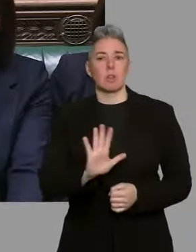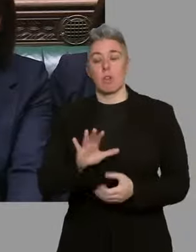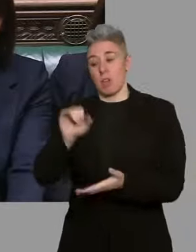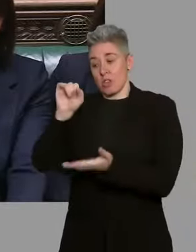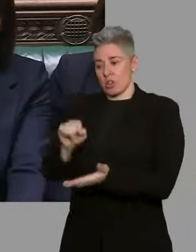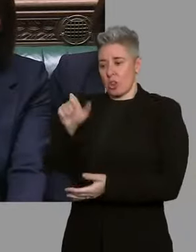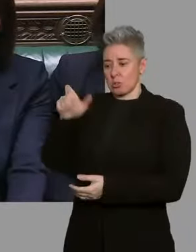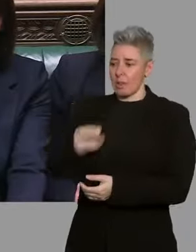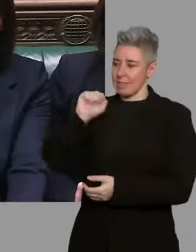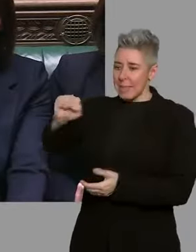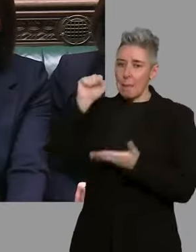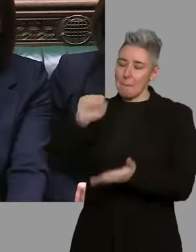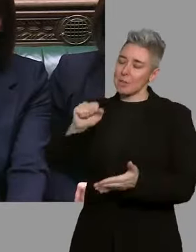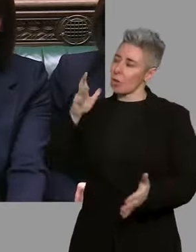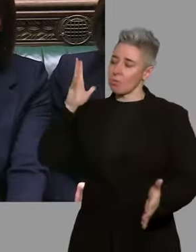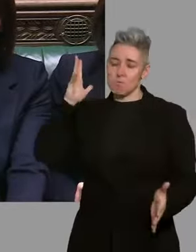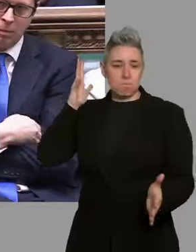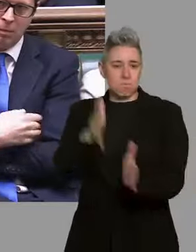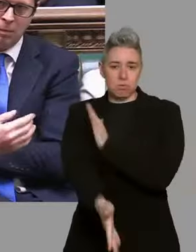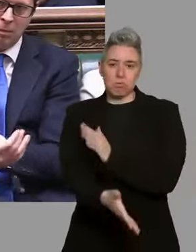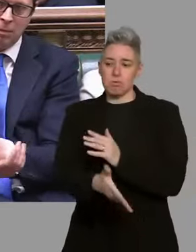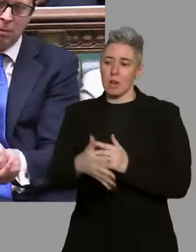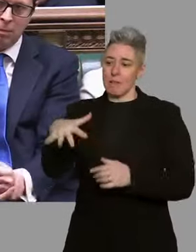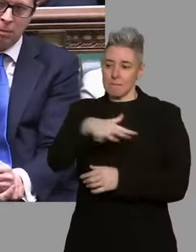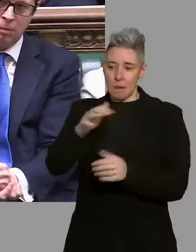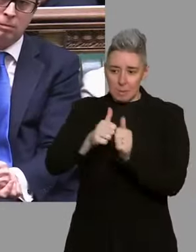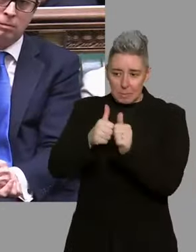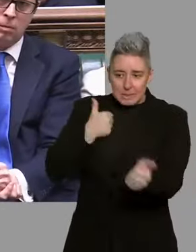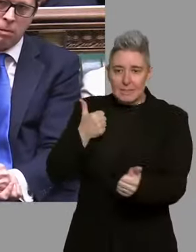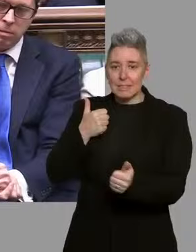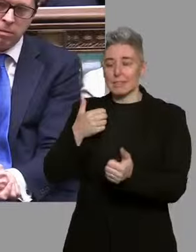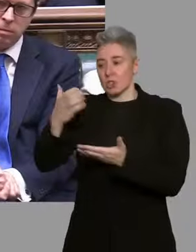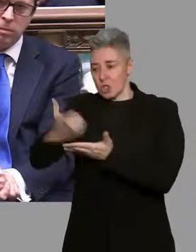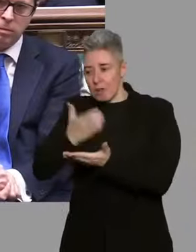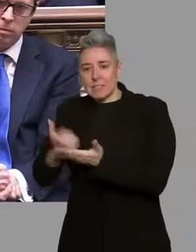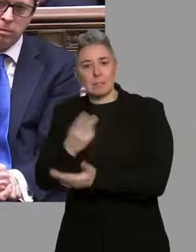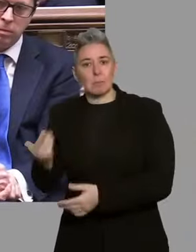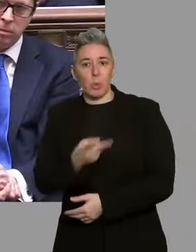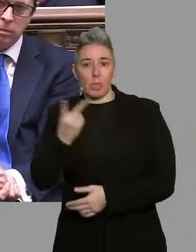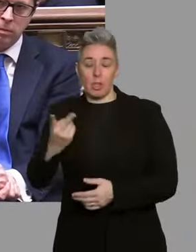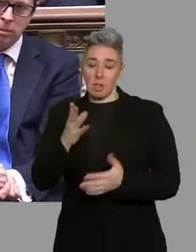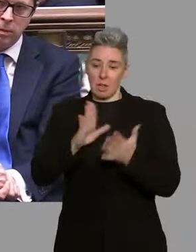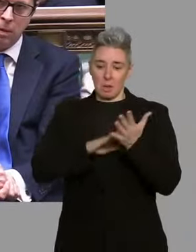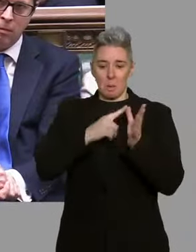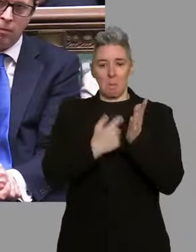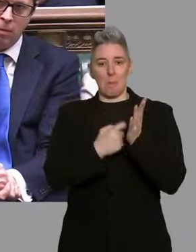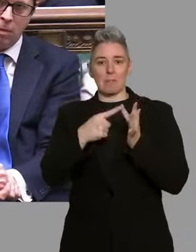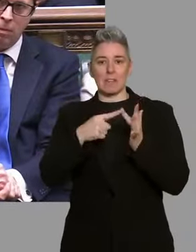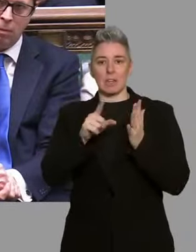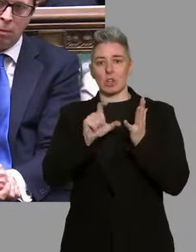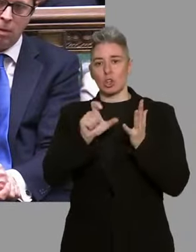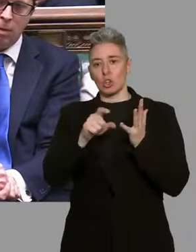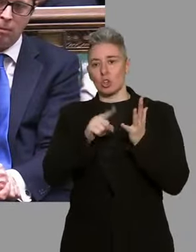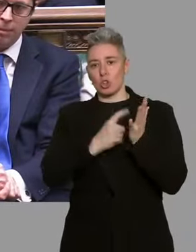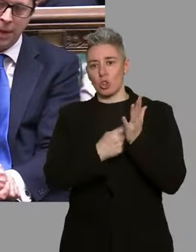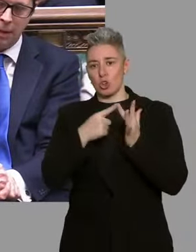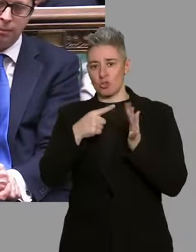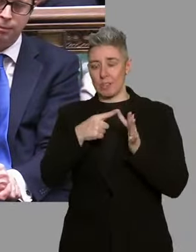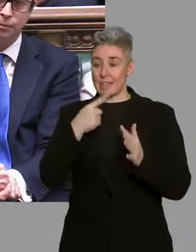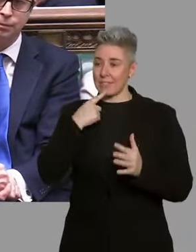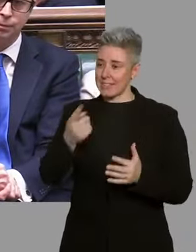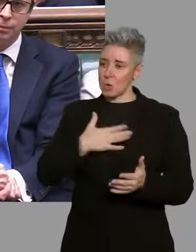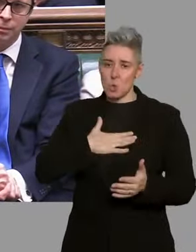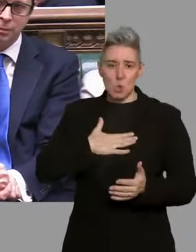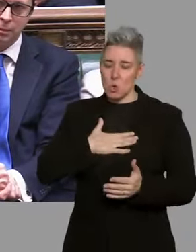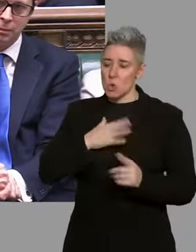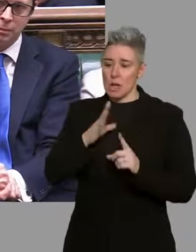and also charities. Marie Curie have warned that Labour's budget will cost them nearly £3 million a